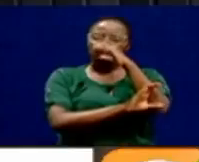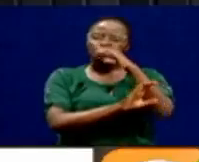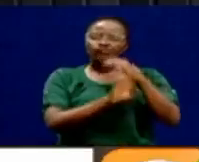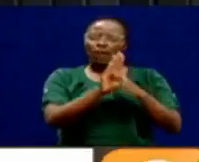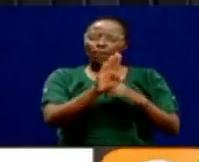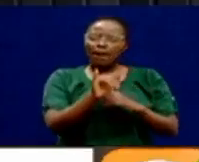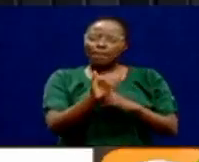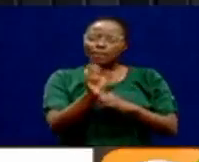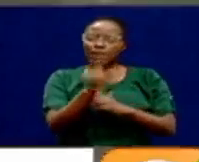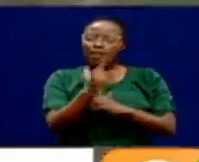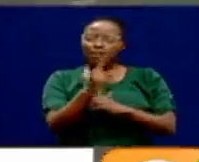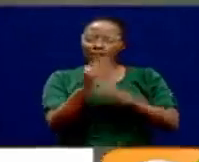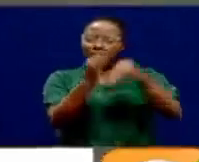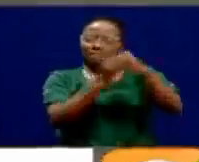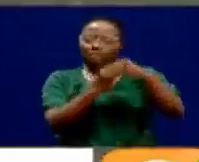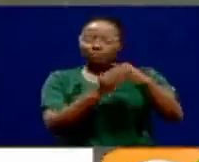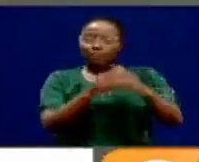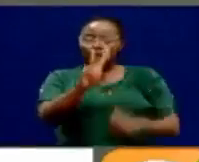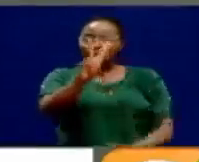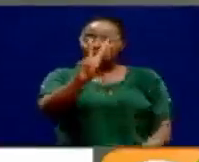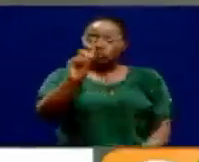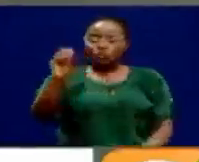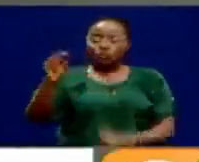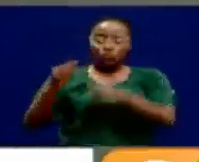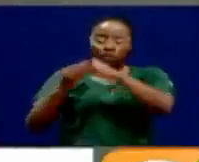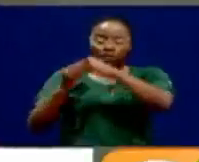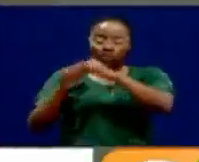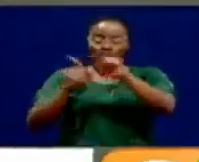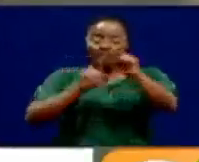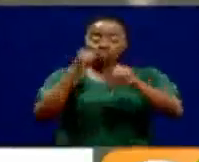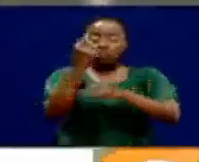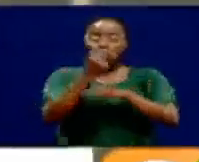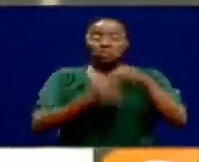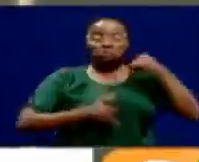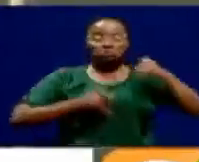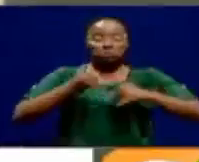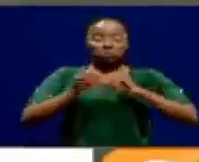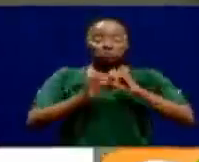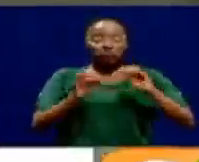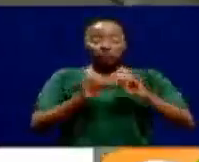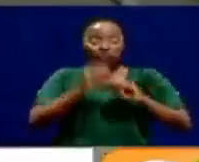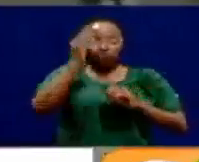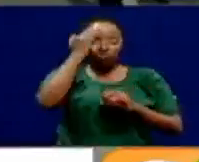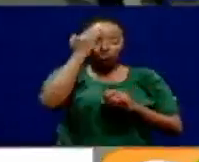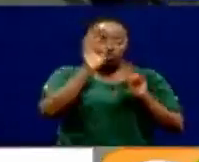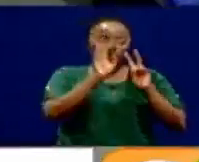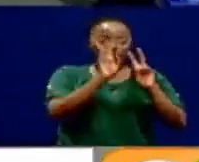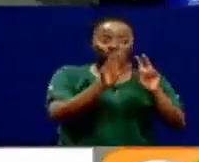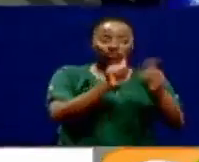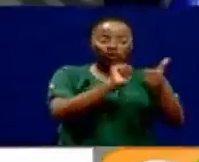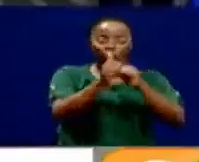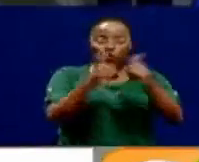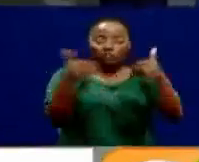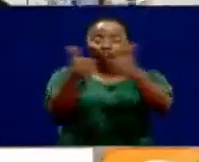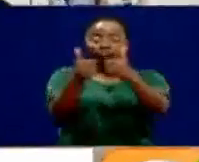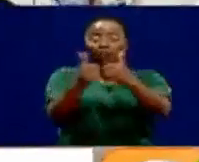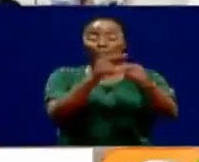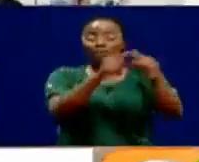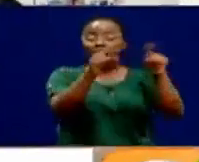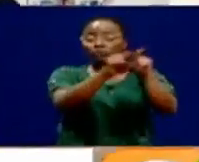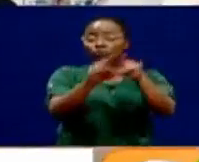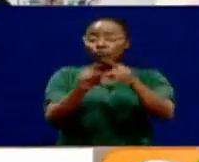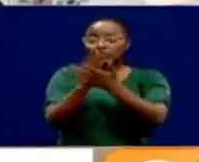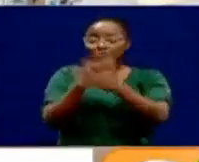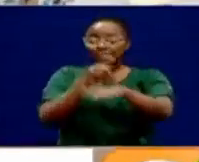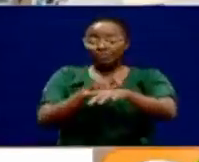by September 2009. He travels not just for leisure, adventure, to watch sports matches, but also